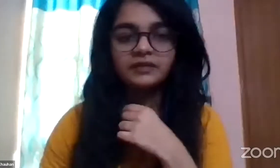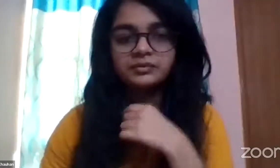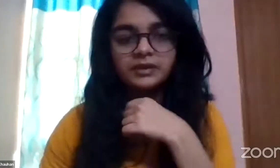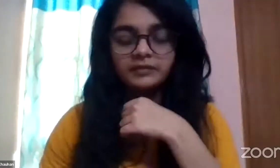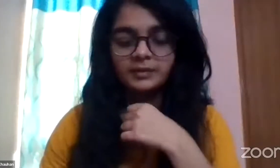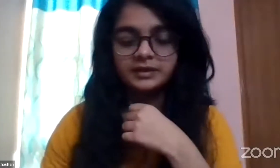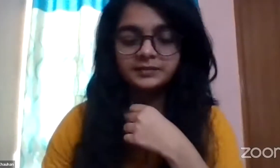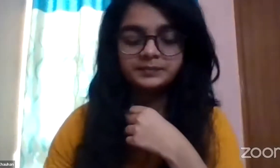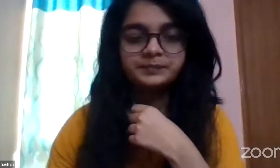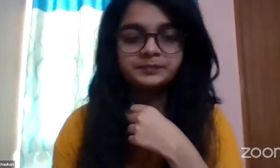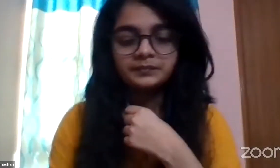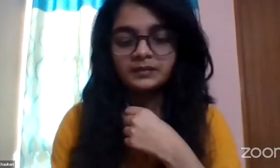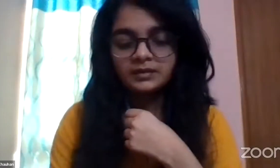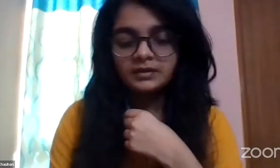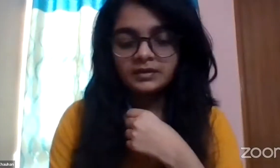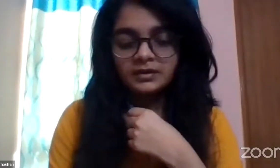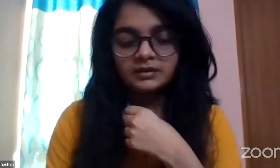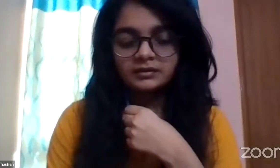Good afternoon, everybody.